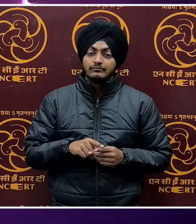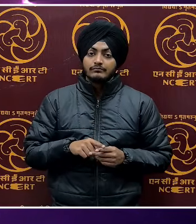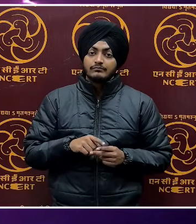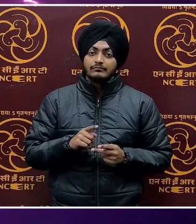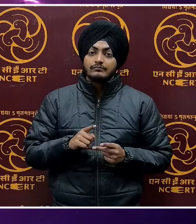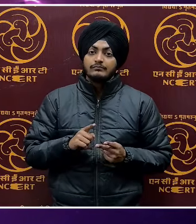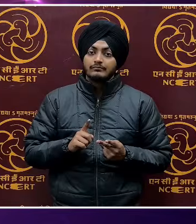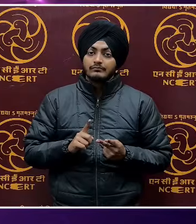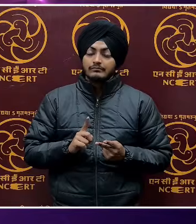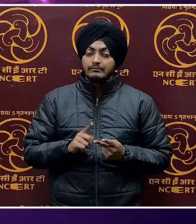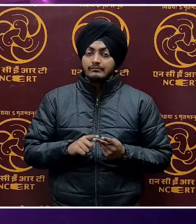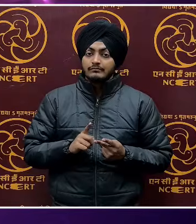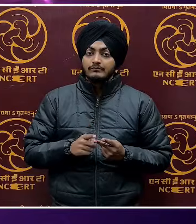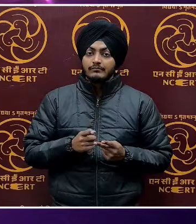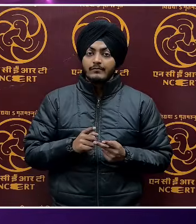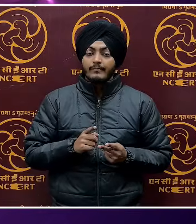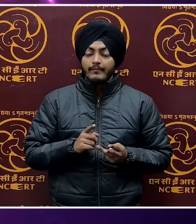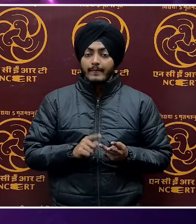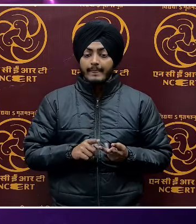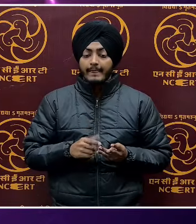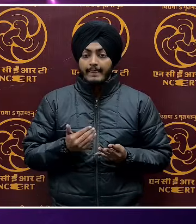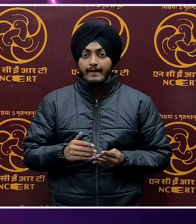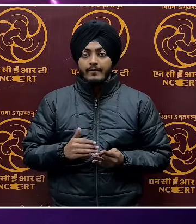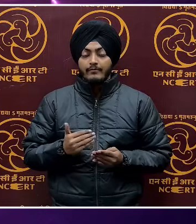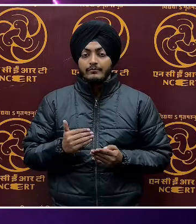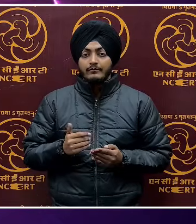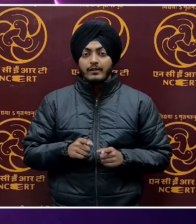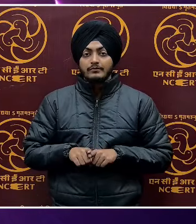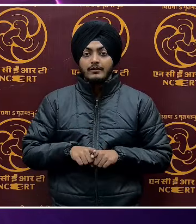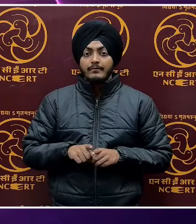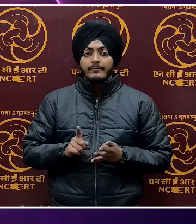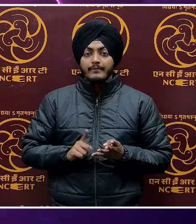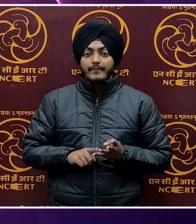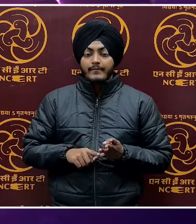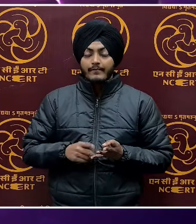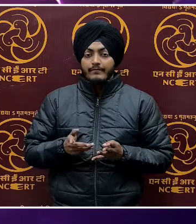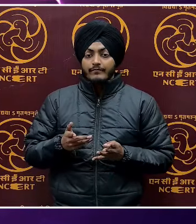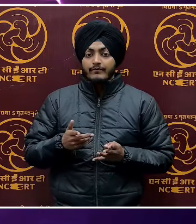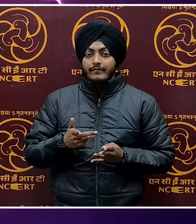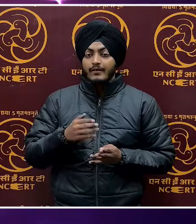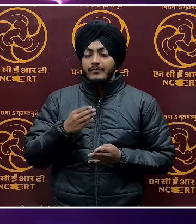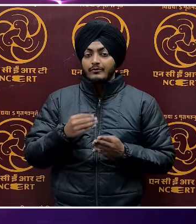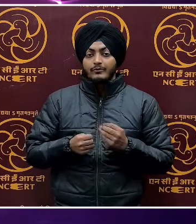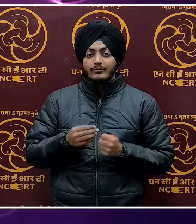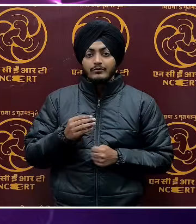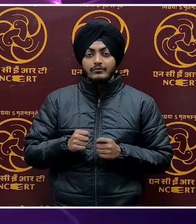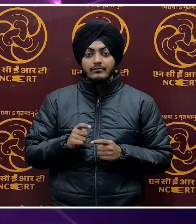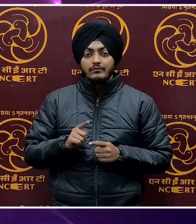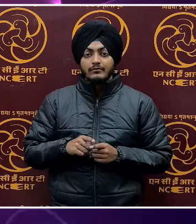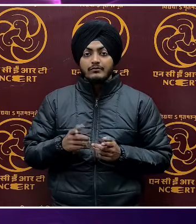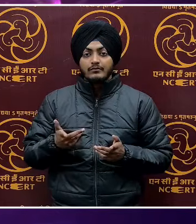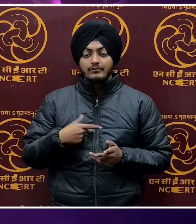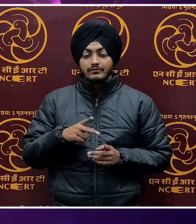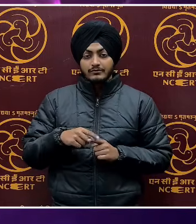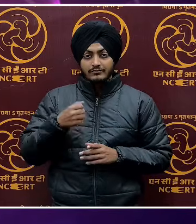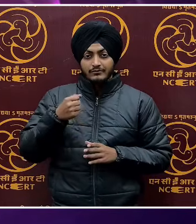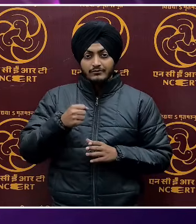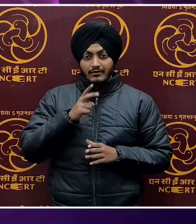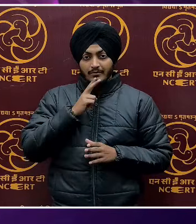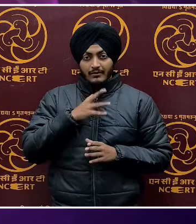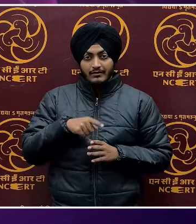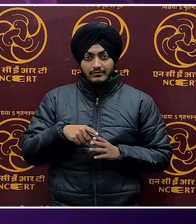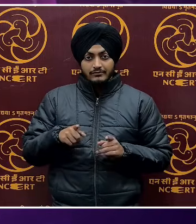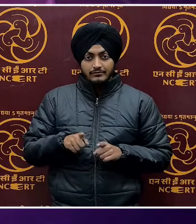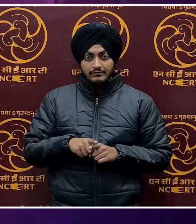at the grain section. Now, next example, what we have here is milk. Just like juice, and I love milk. It will